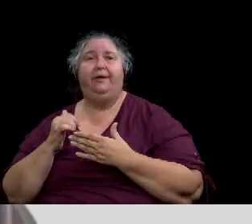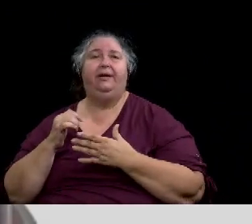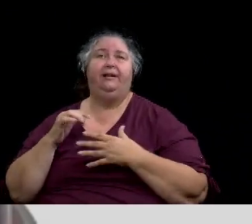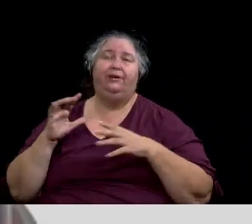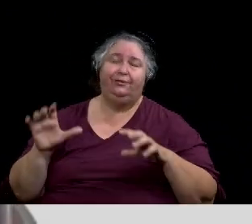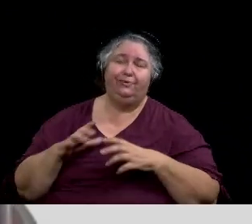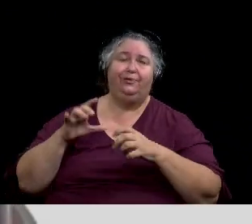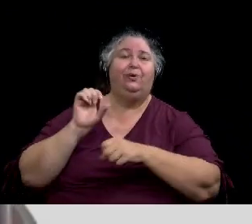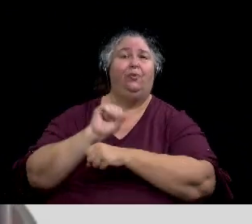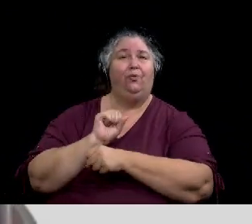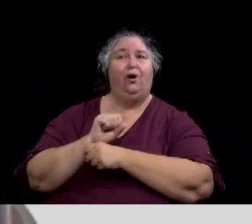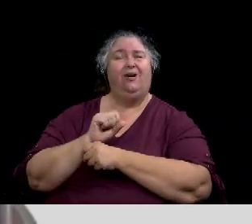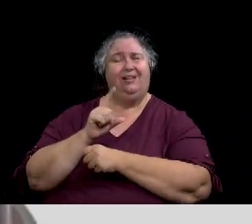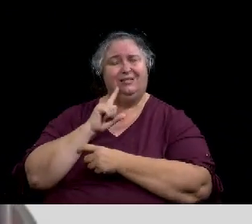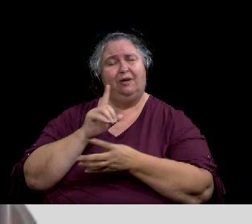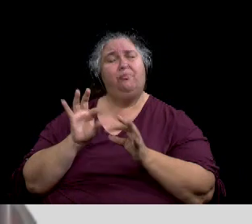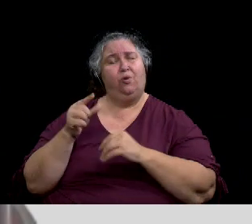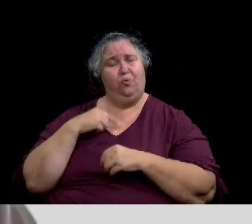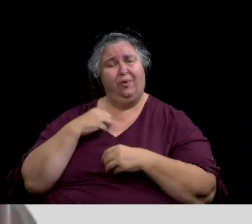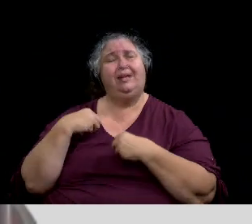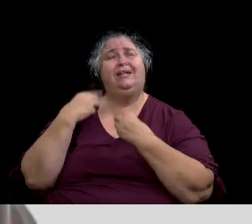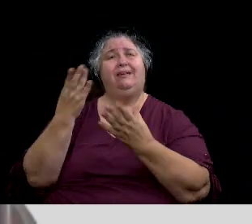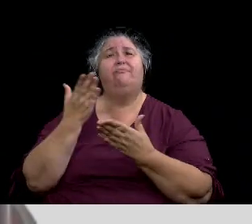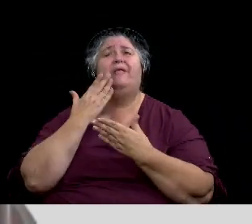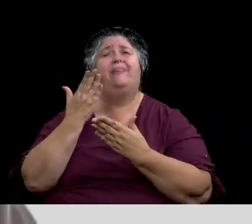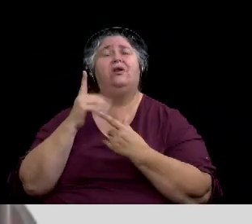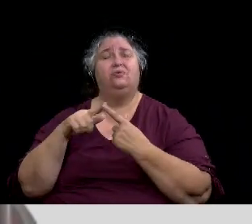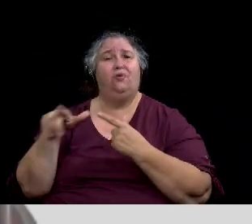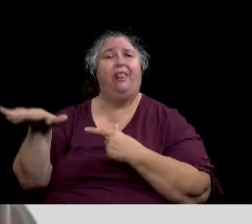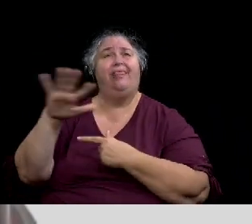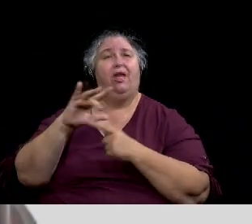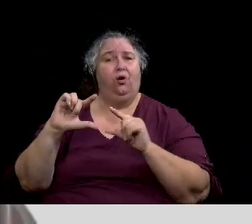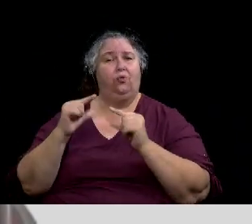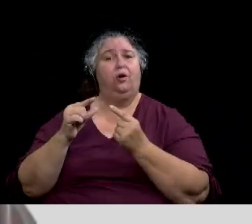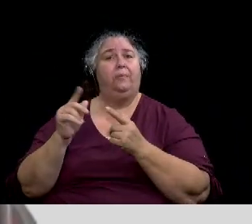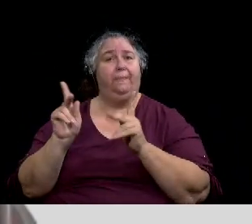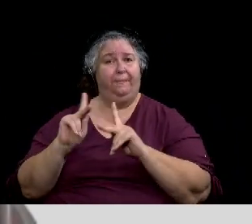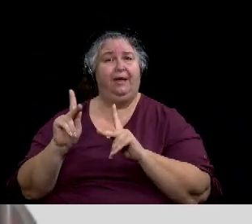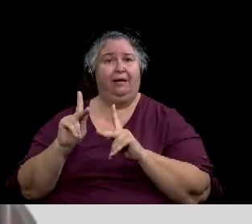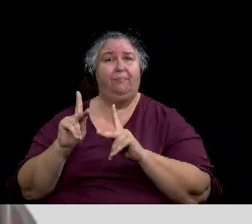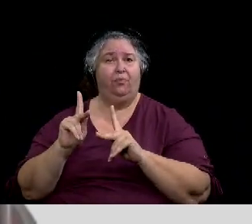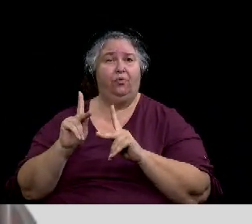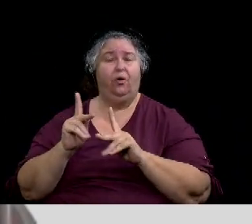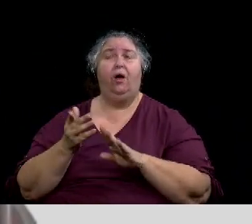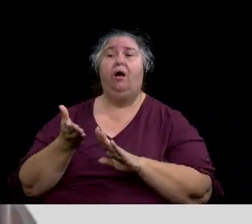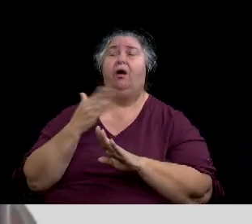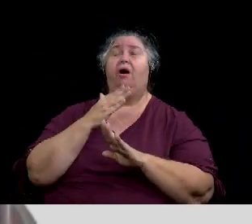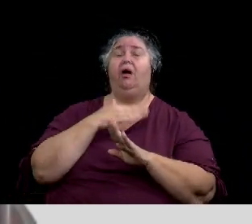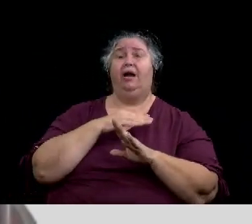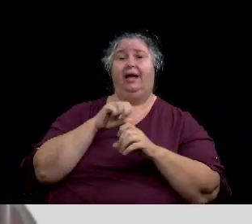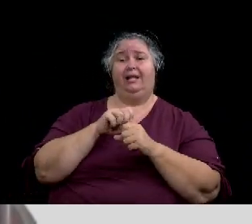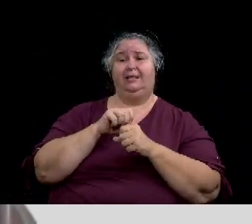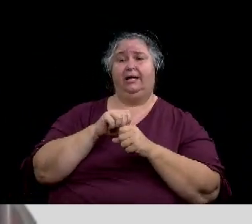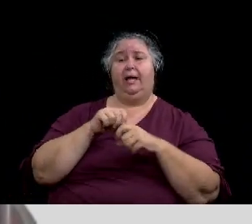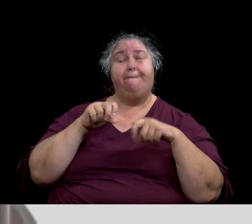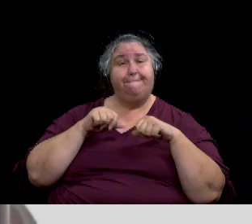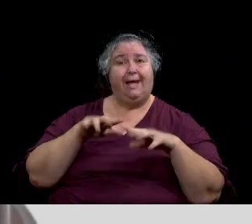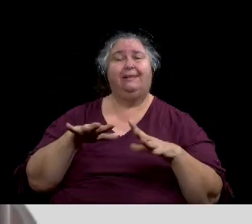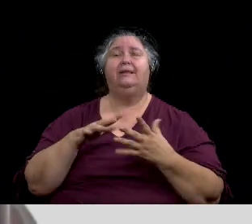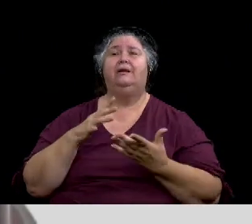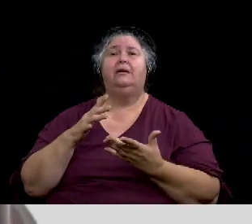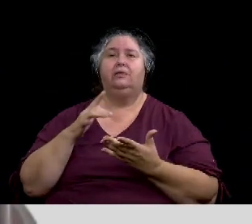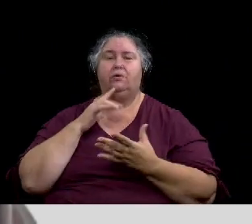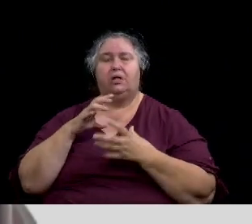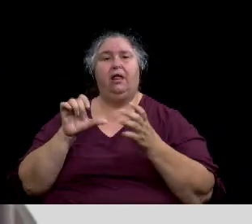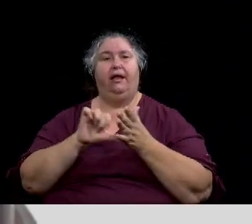continue to express thanks to that group of people. Early in the course of the pandemic, there was a great deal of